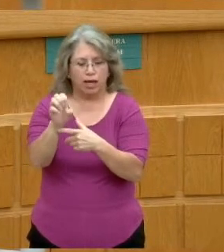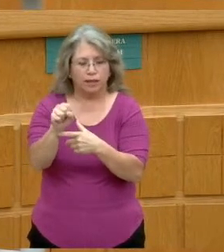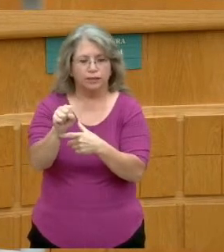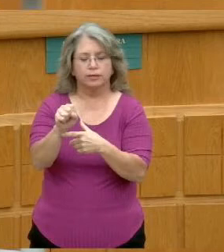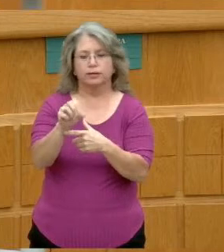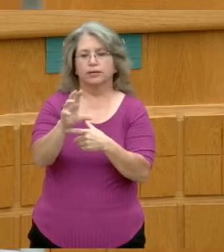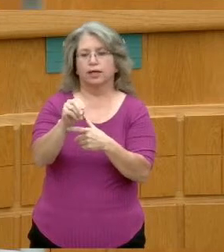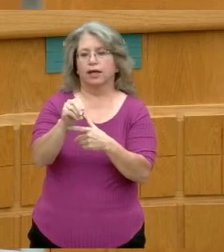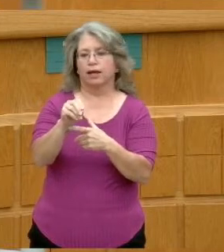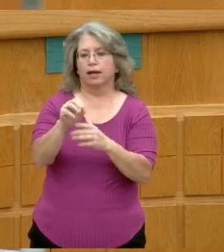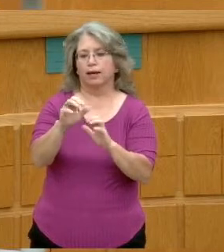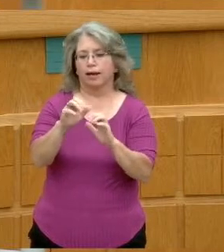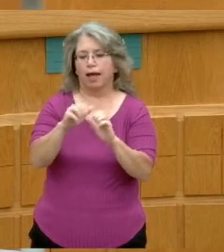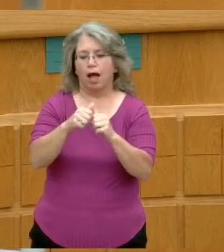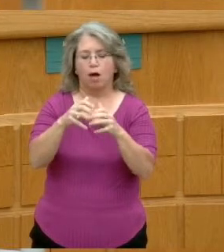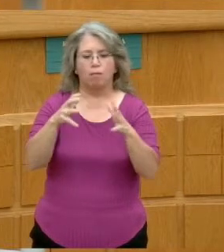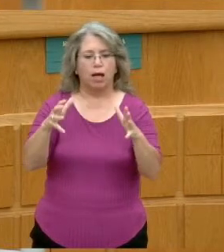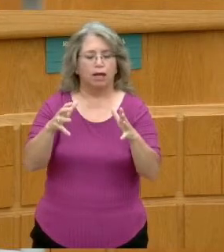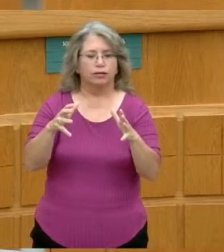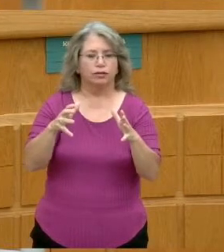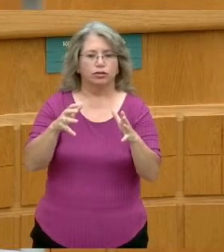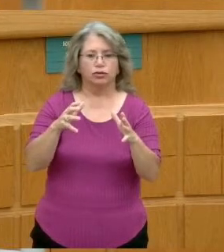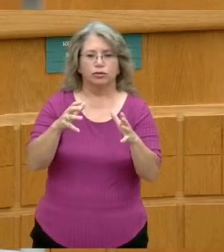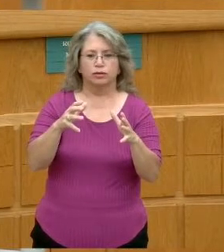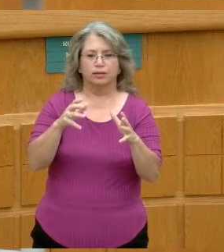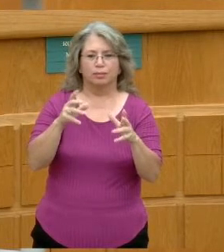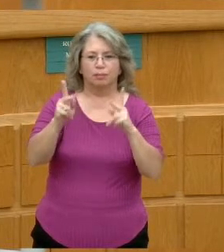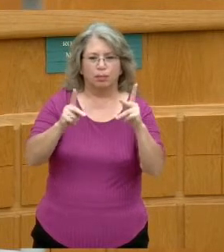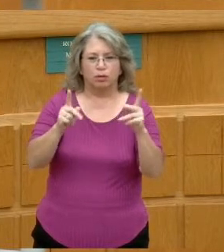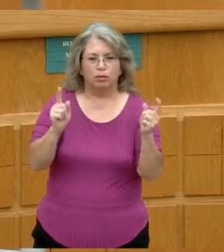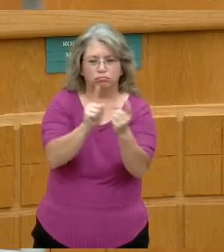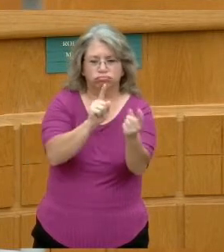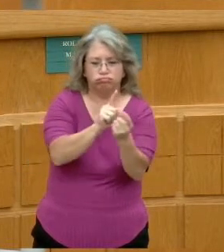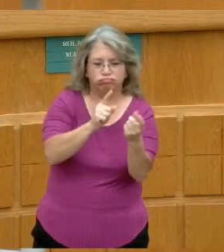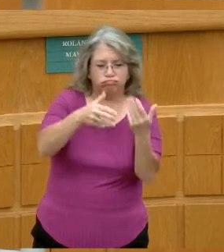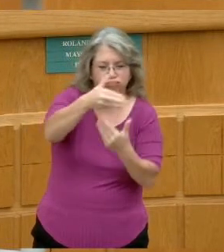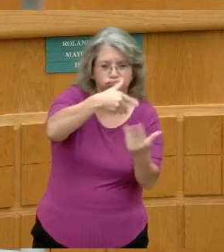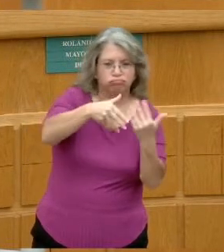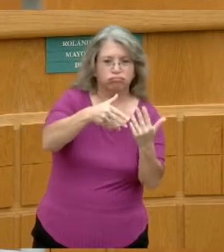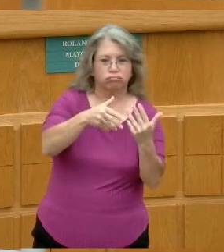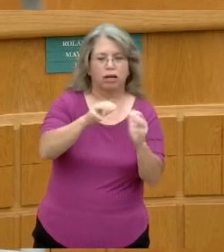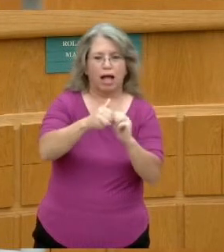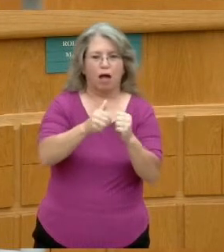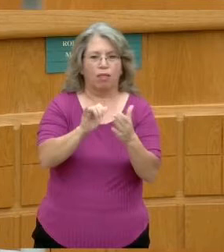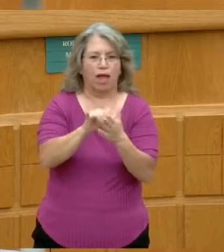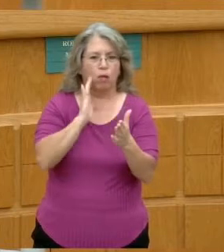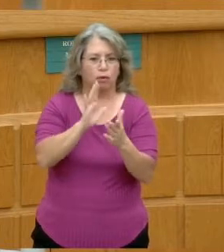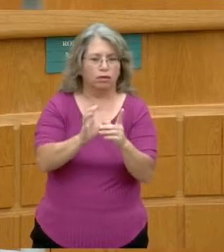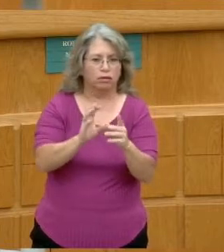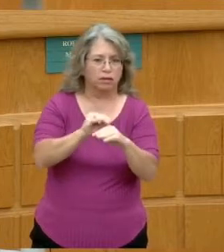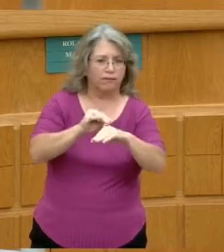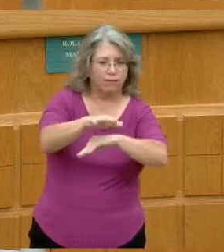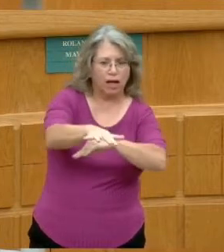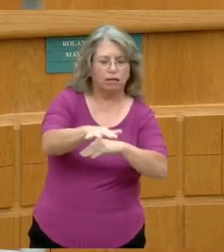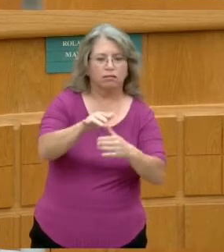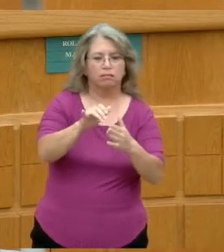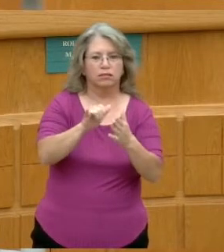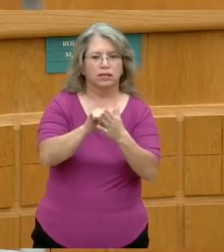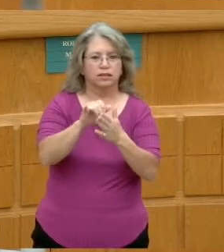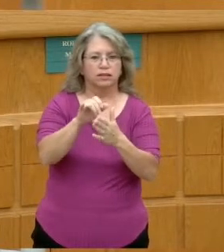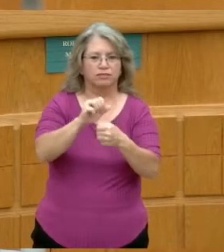on mixing in groups, as evidenced by cell phone tracking data, and so on. So they have another presentation that they'll be presenting